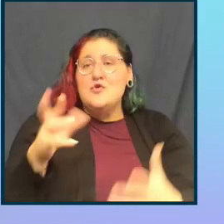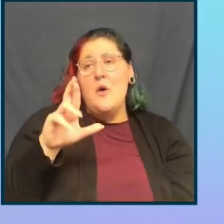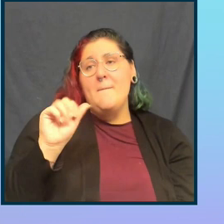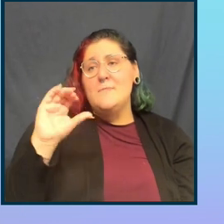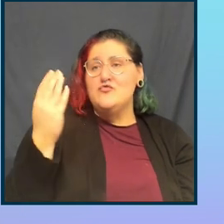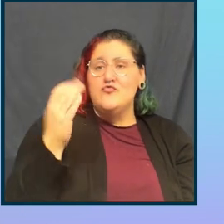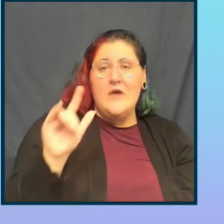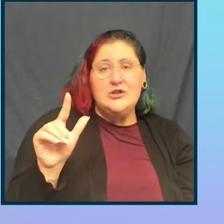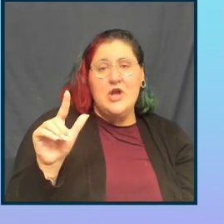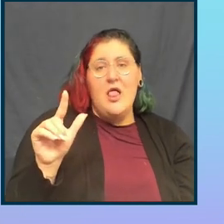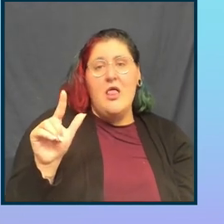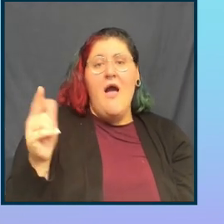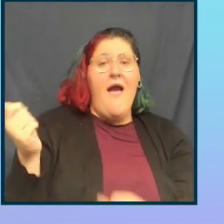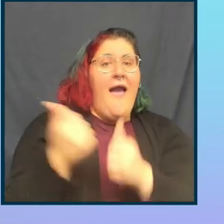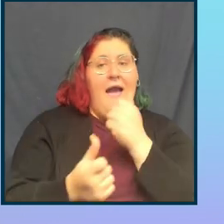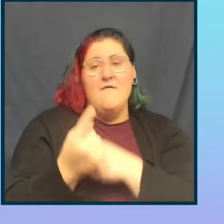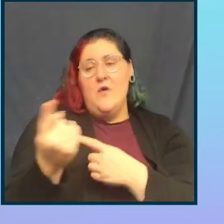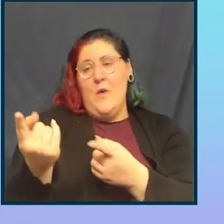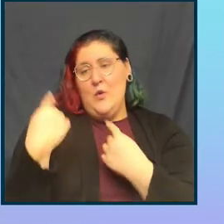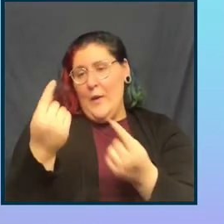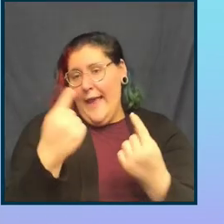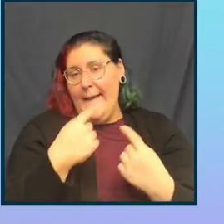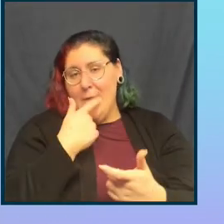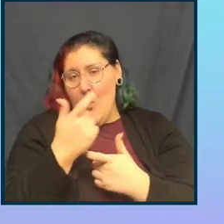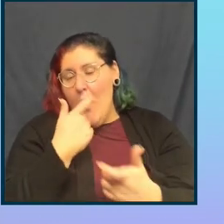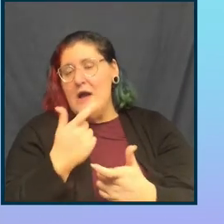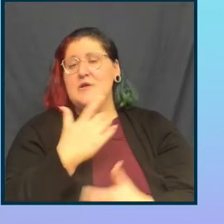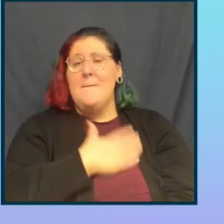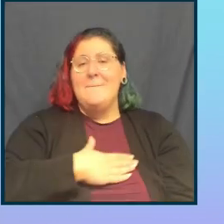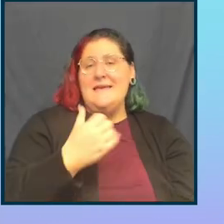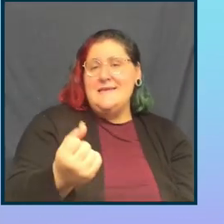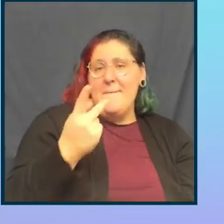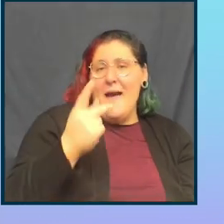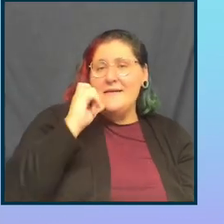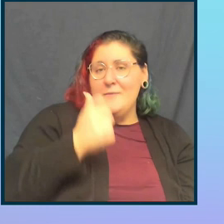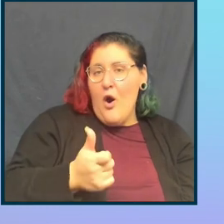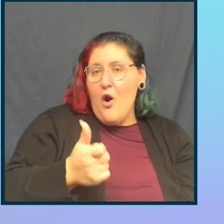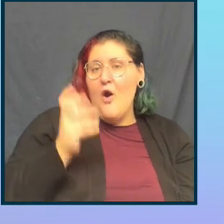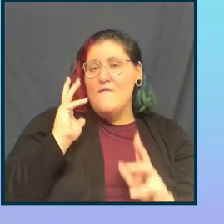all our attendees. Please come back tomorrow for the rest of AxCon and Thursday.